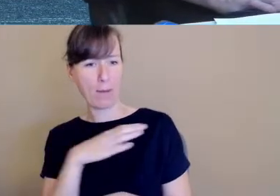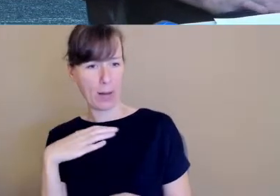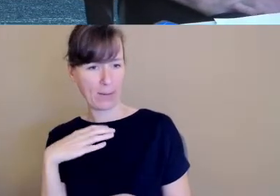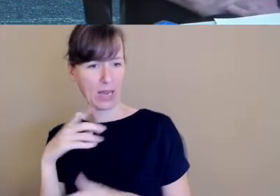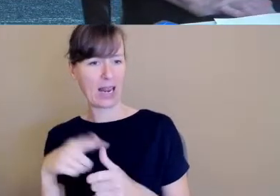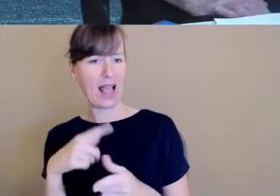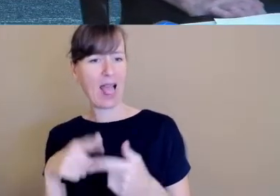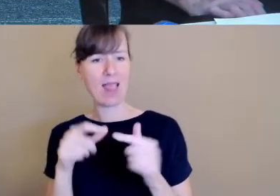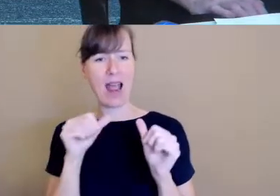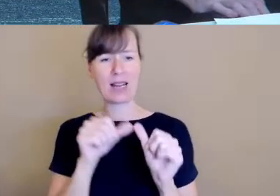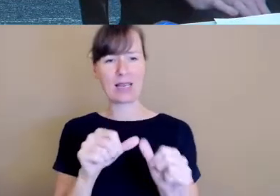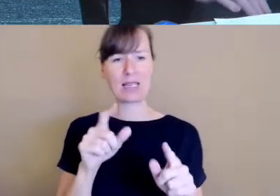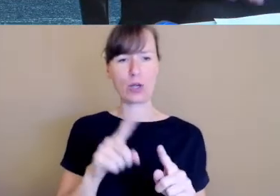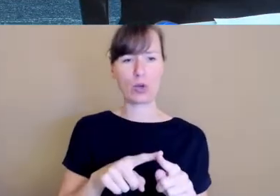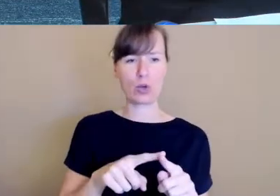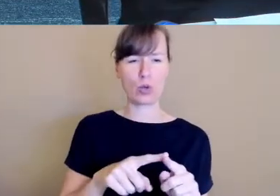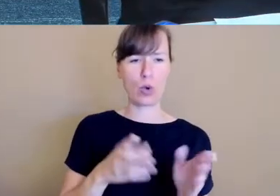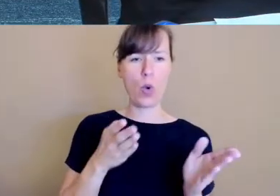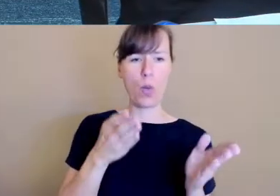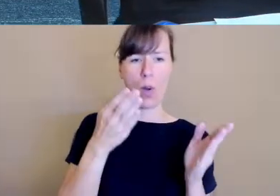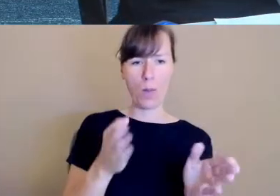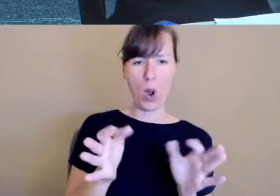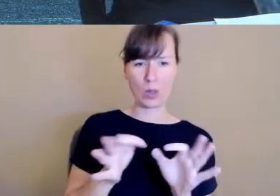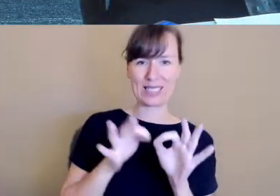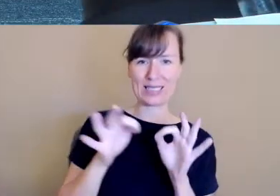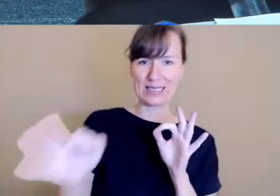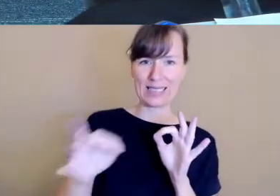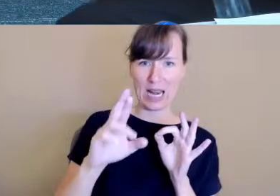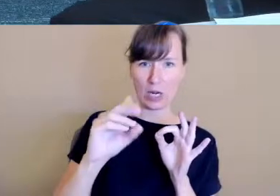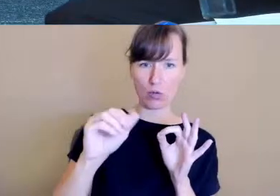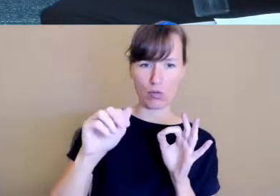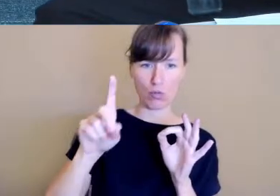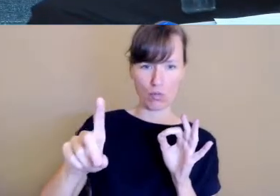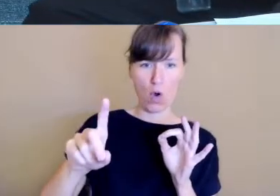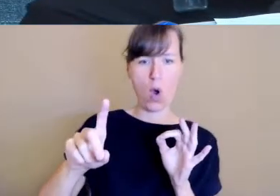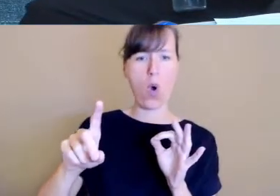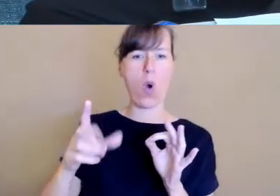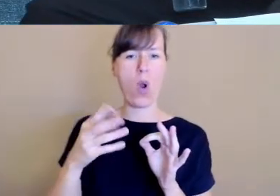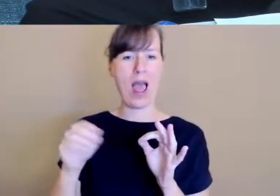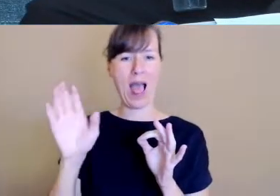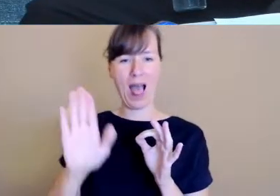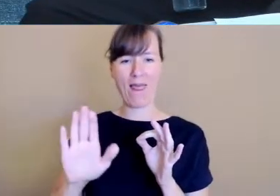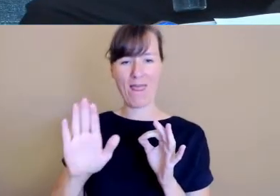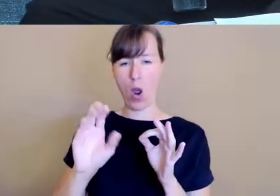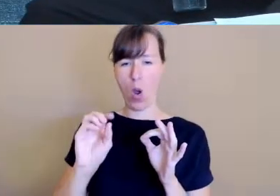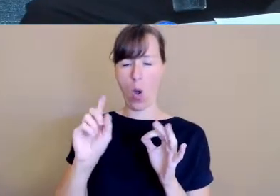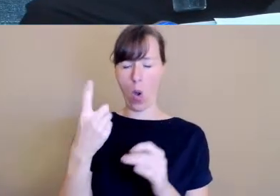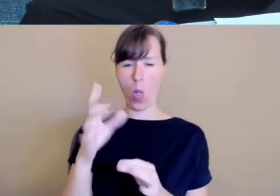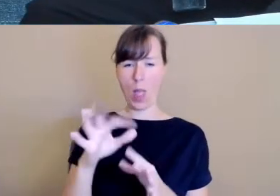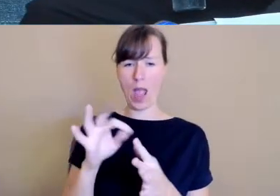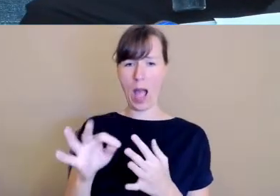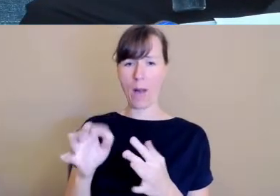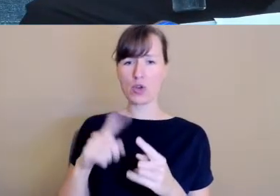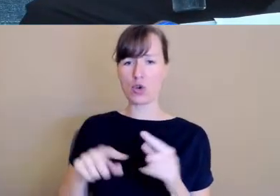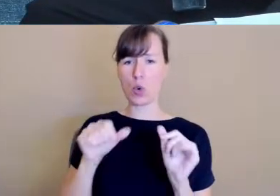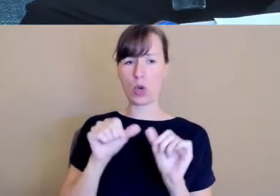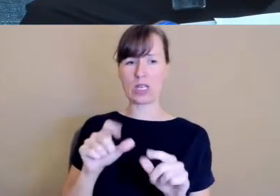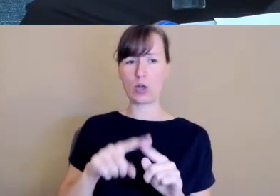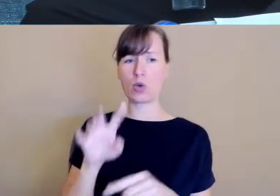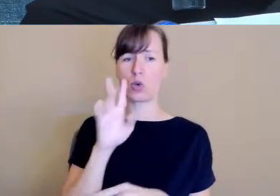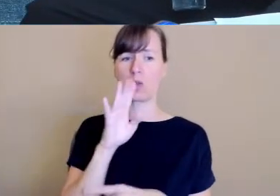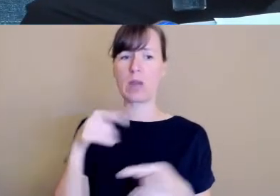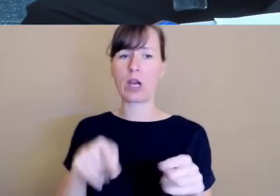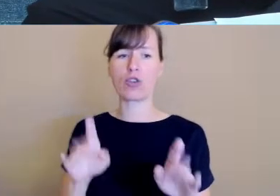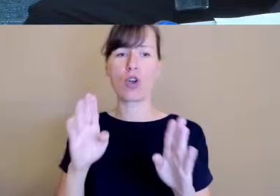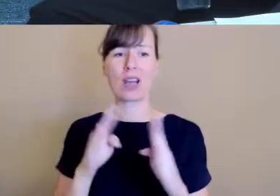town meetings to us, or can they, or do we have the ability to limit their members from